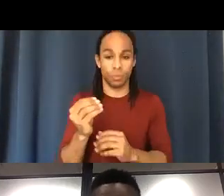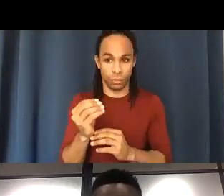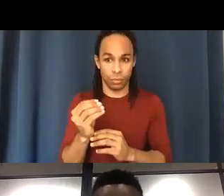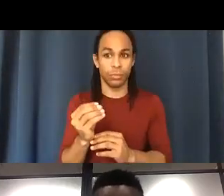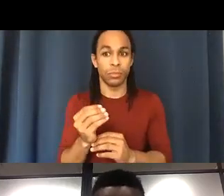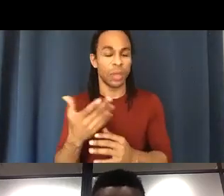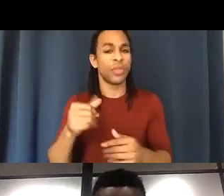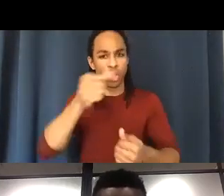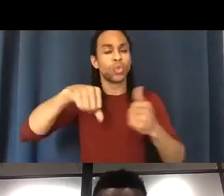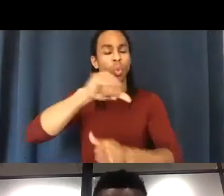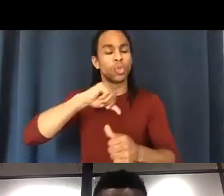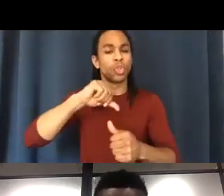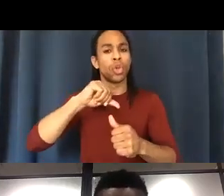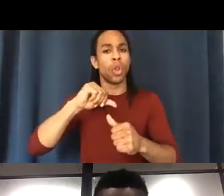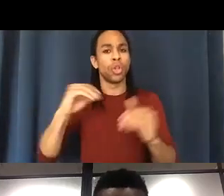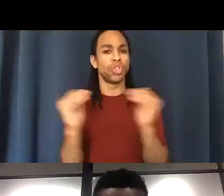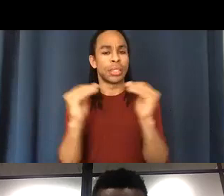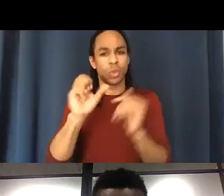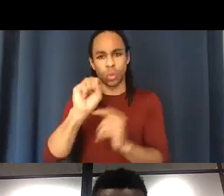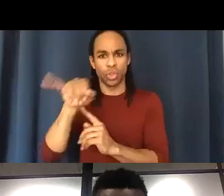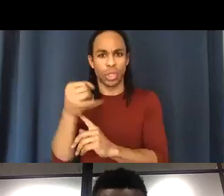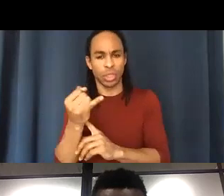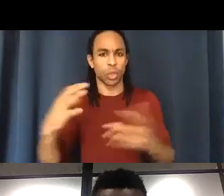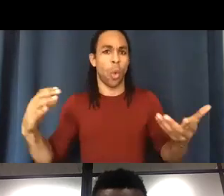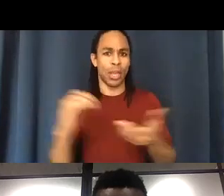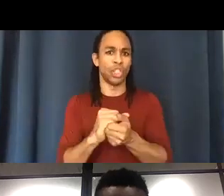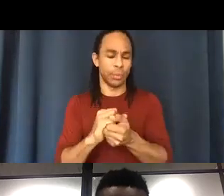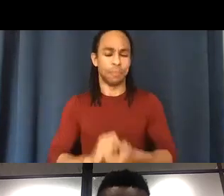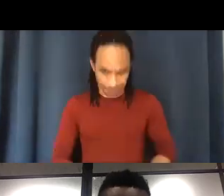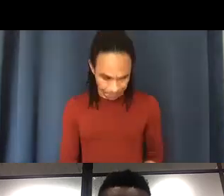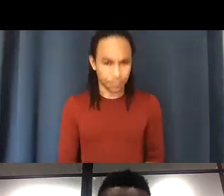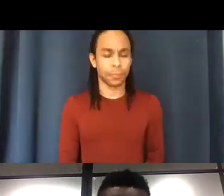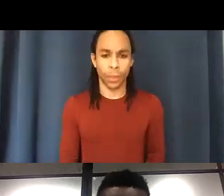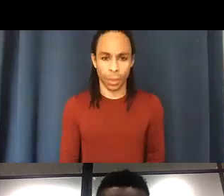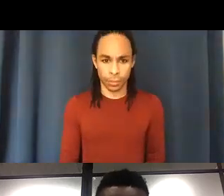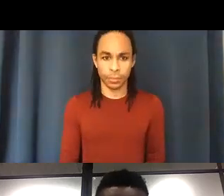Social Justice Coalition. Next slide, please.